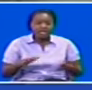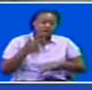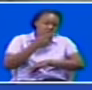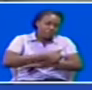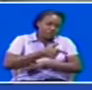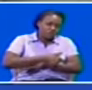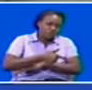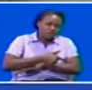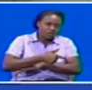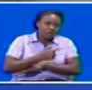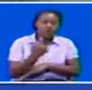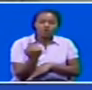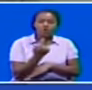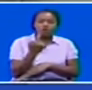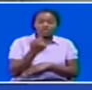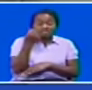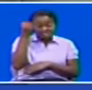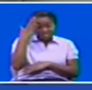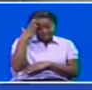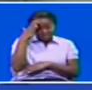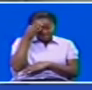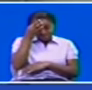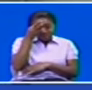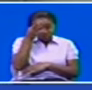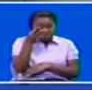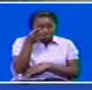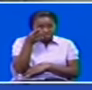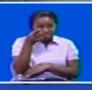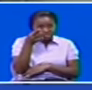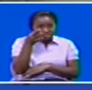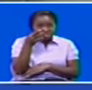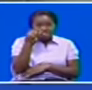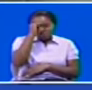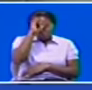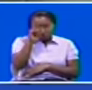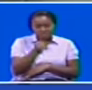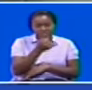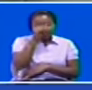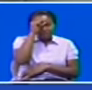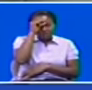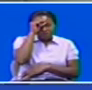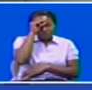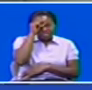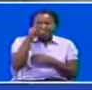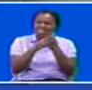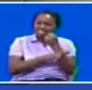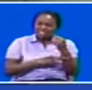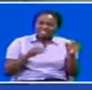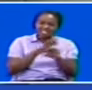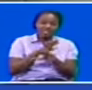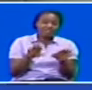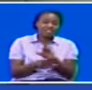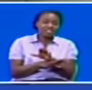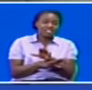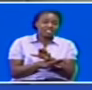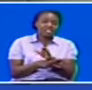been or will be discovered in the future. The Jubilee government has stolen everything in